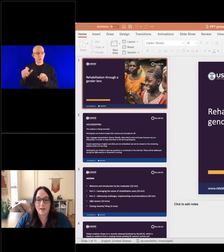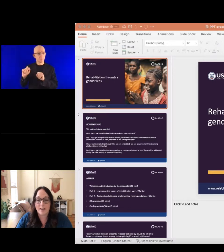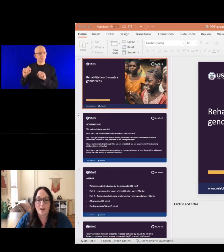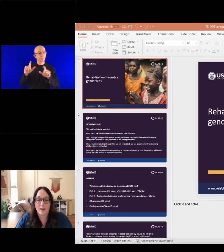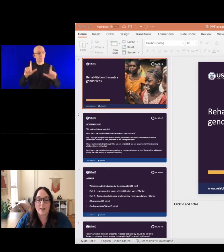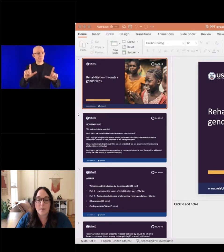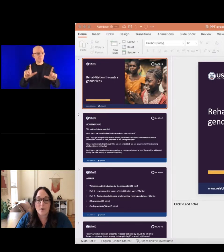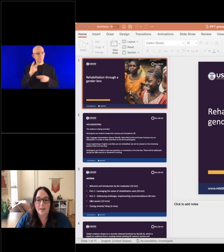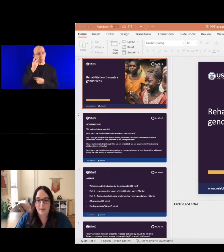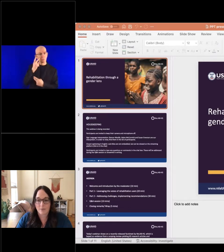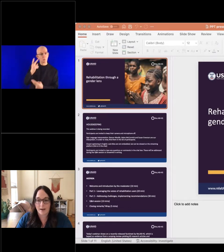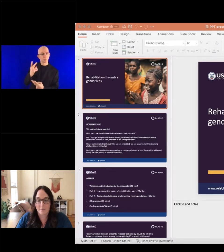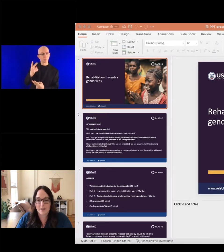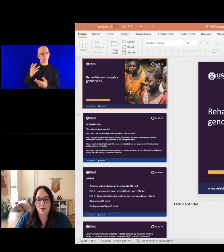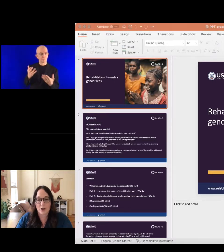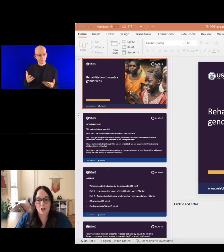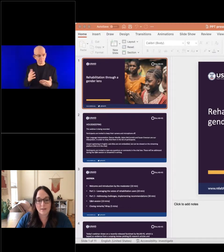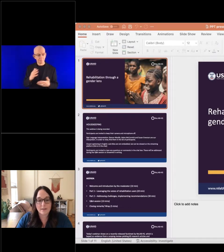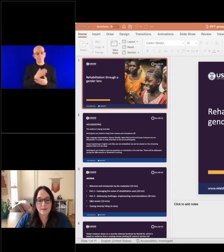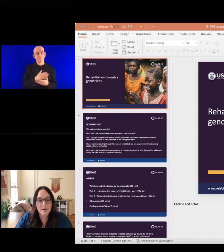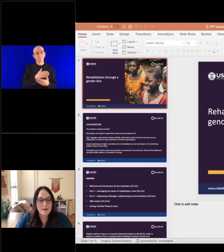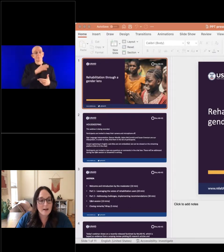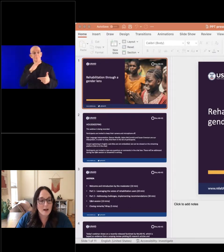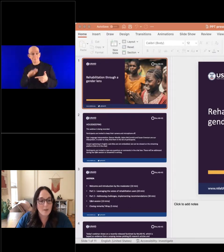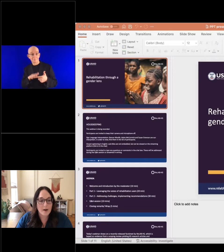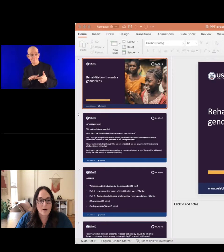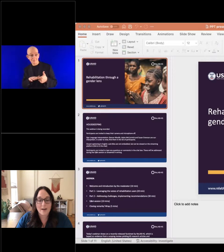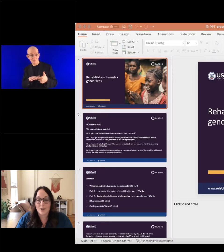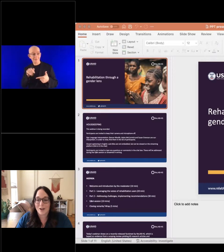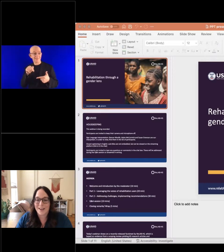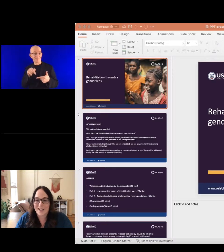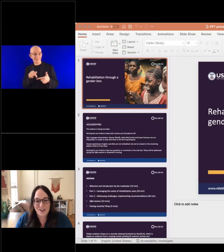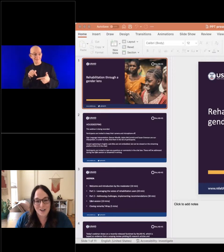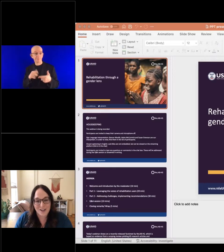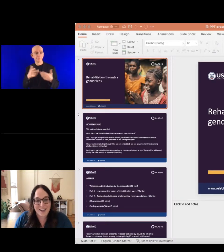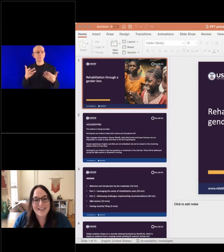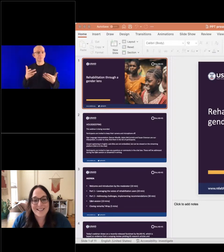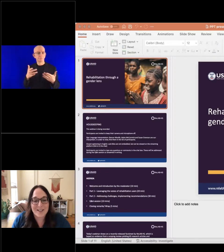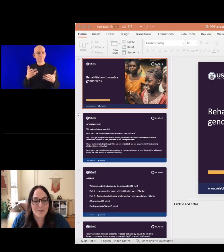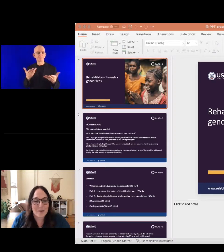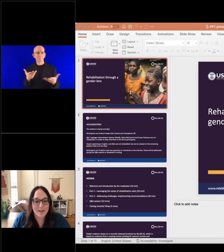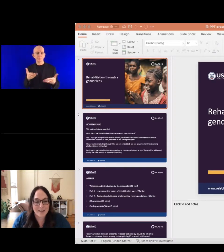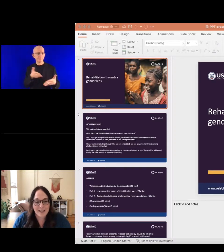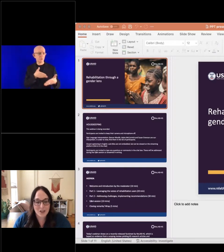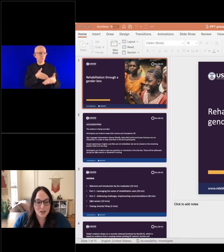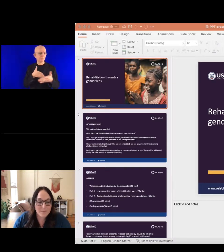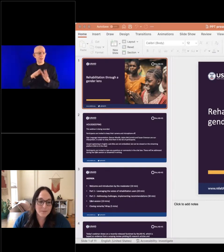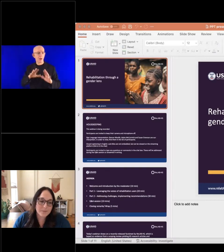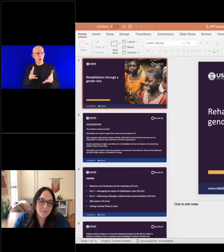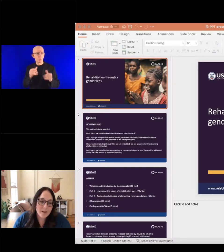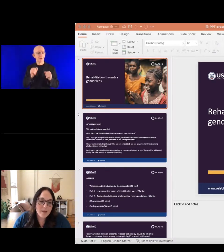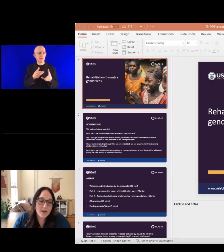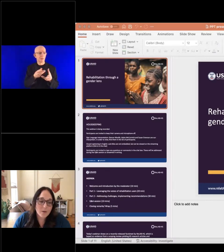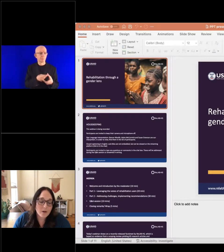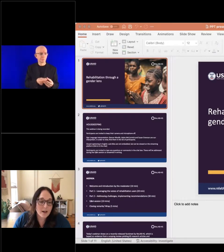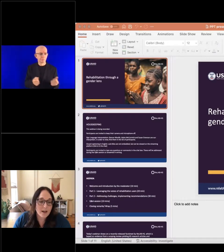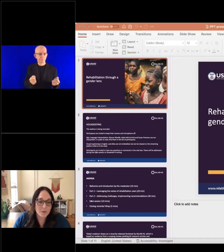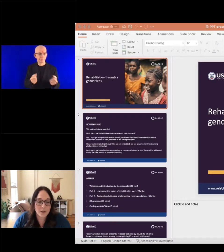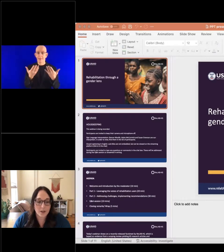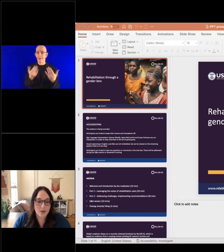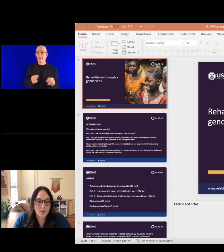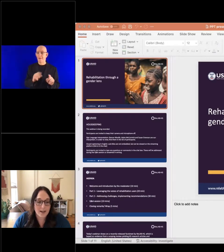be looking and talking about key recommendations about integrating a gender lens into rehabilitation. Then we're